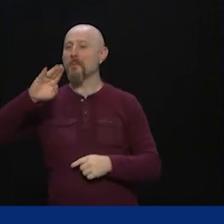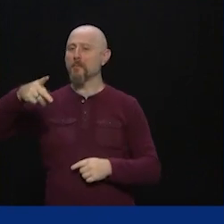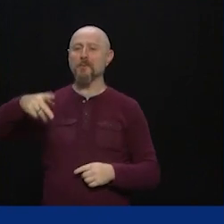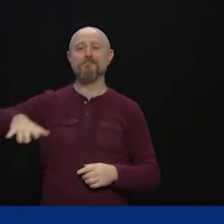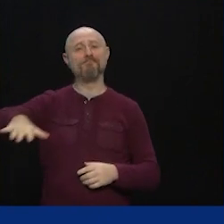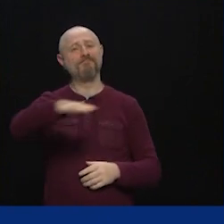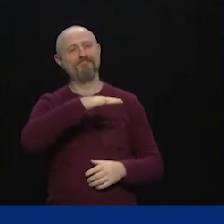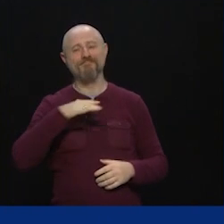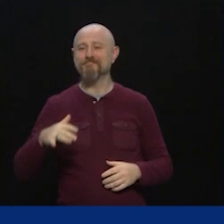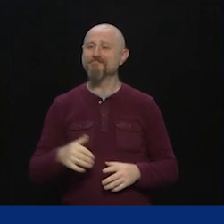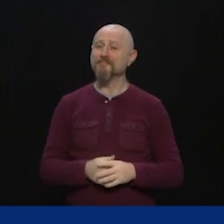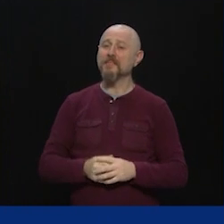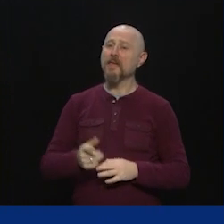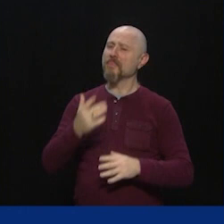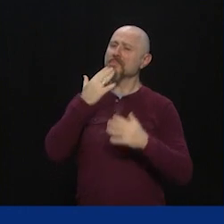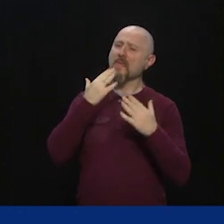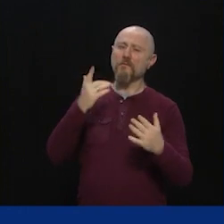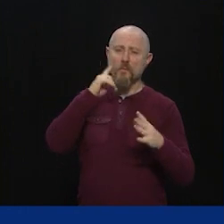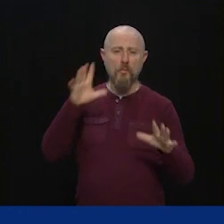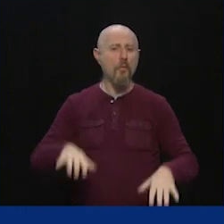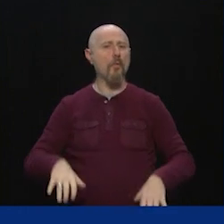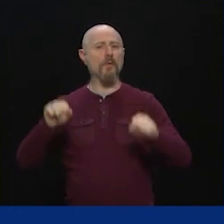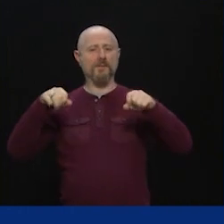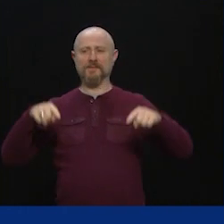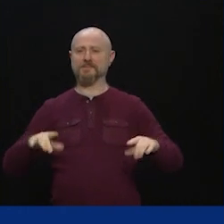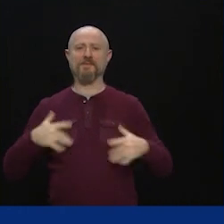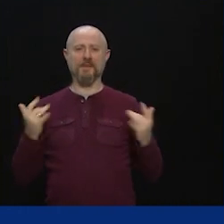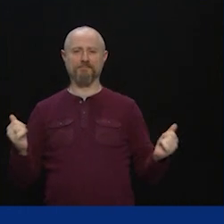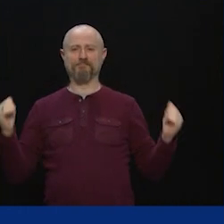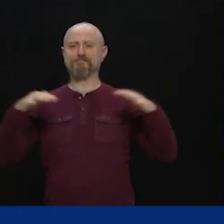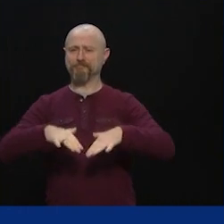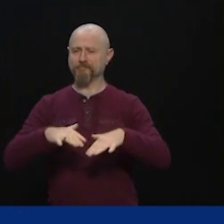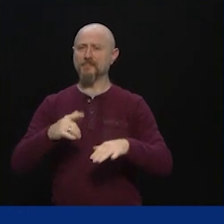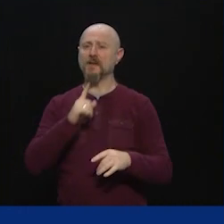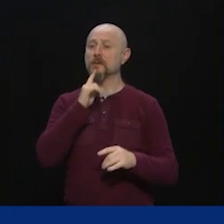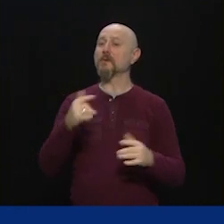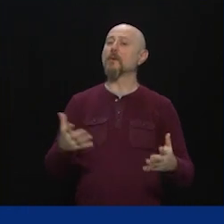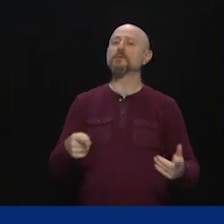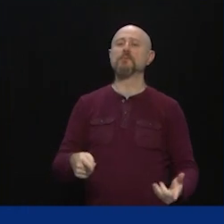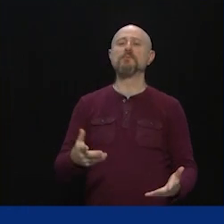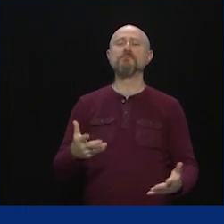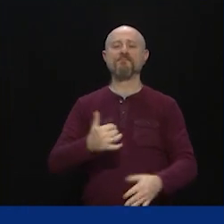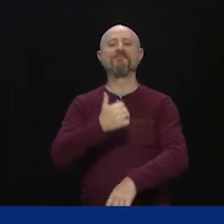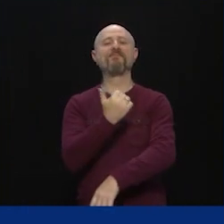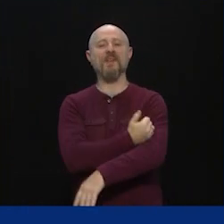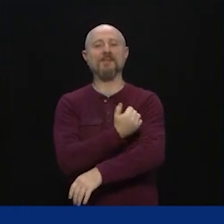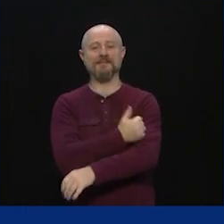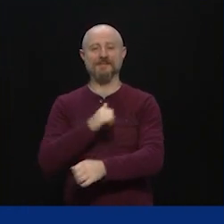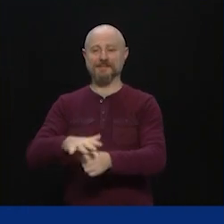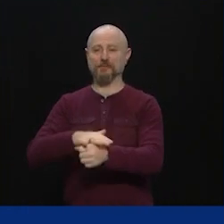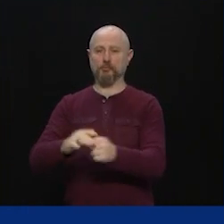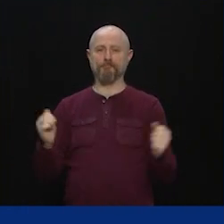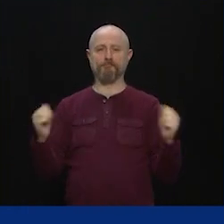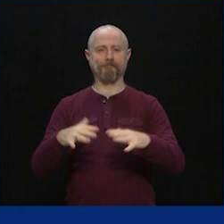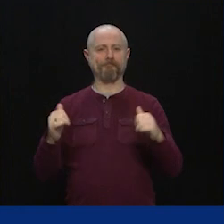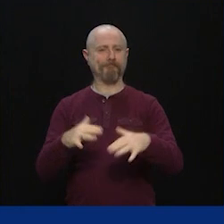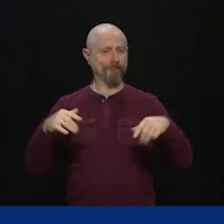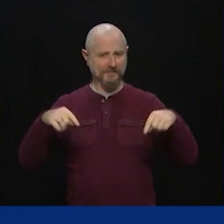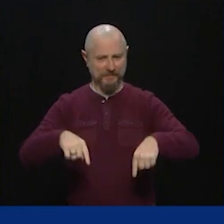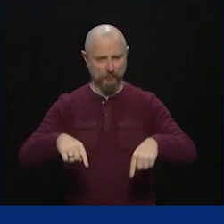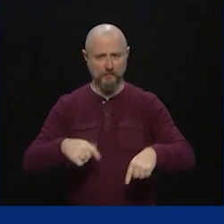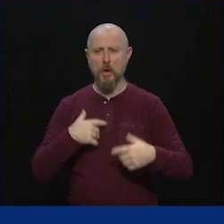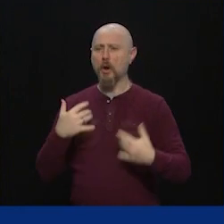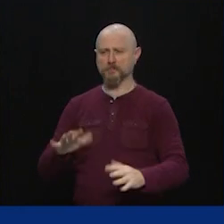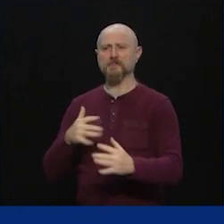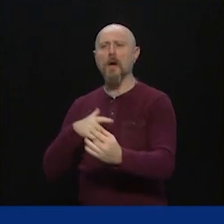just a place for our event today. This is a vaccination site, and I was able to go back there and thank the workers from Department of Health and